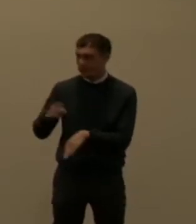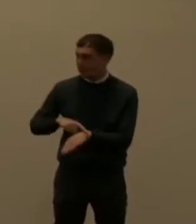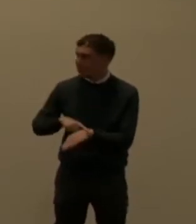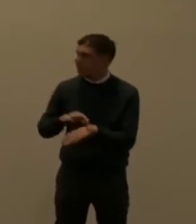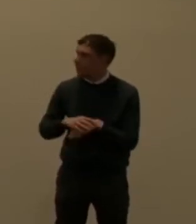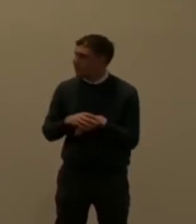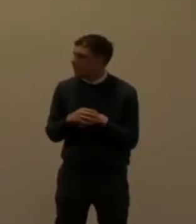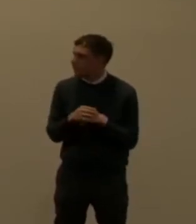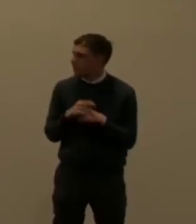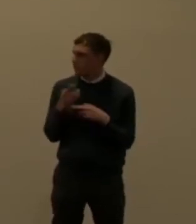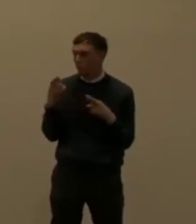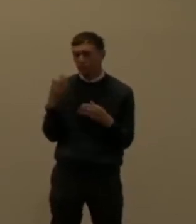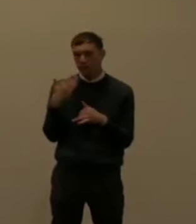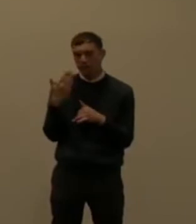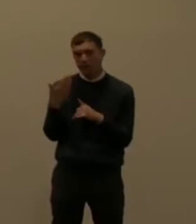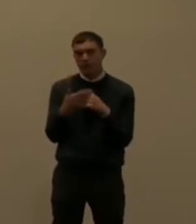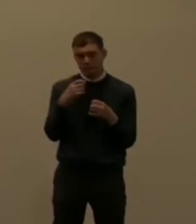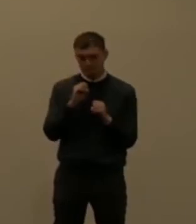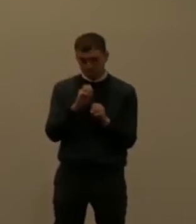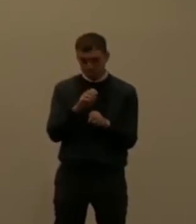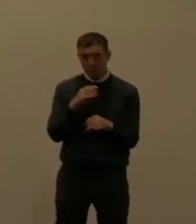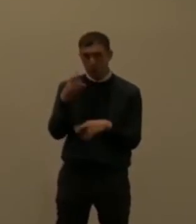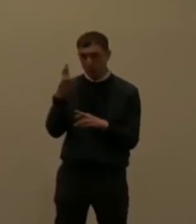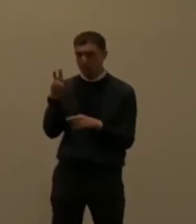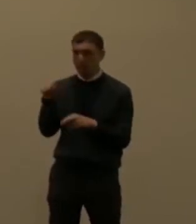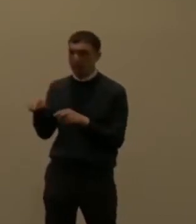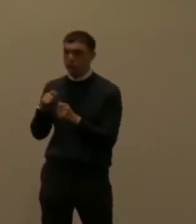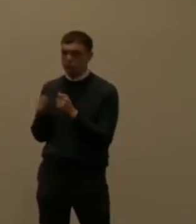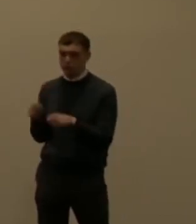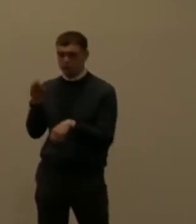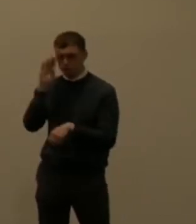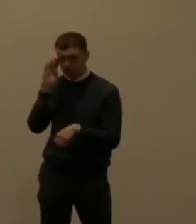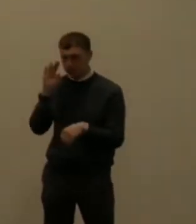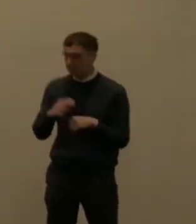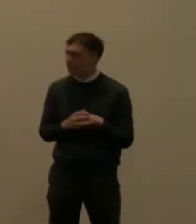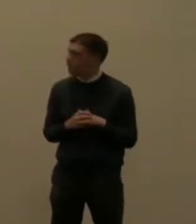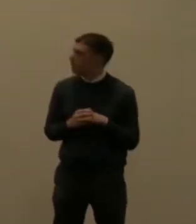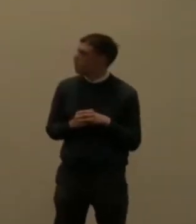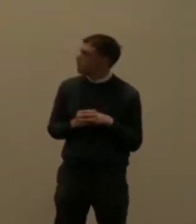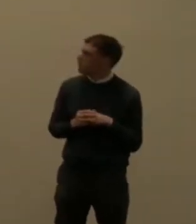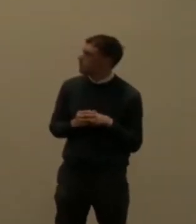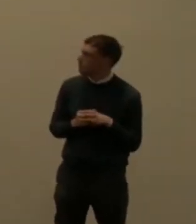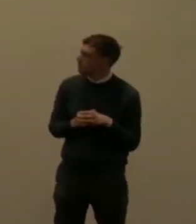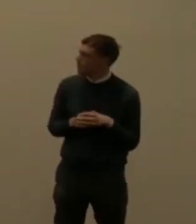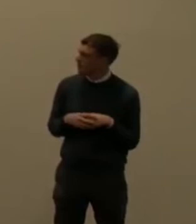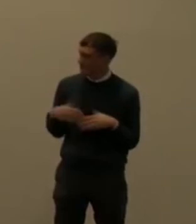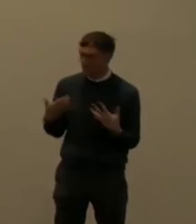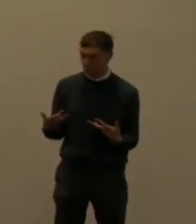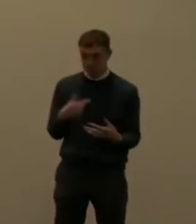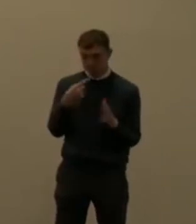let's hope it will all go green at the end, and I will show it to you that the end result is working. But I can show